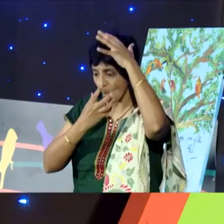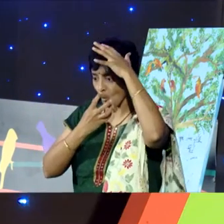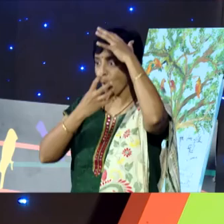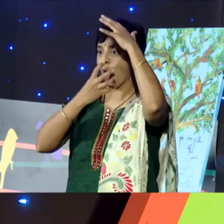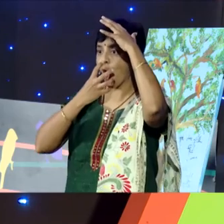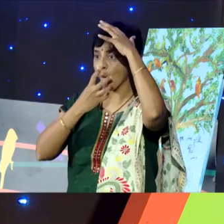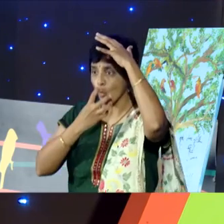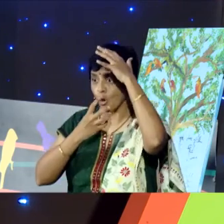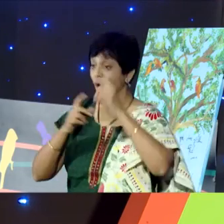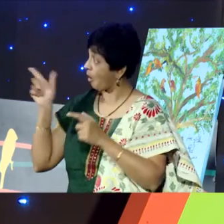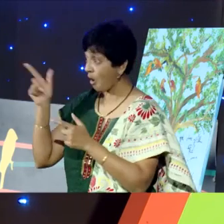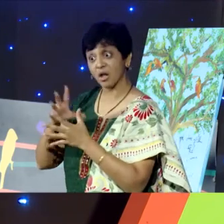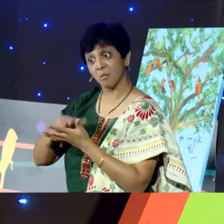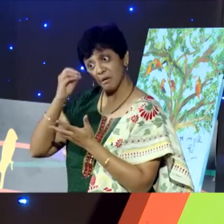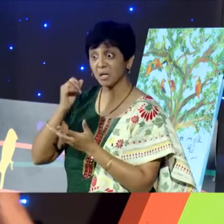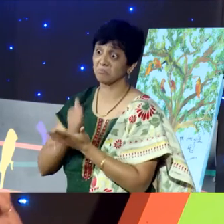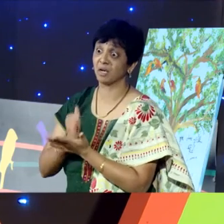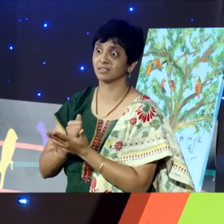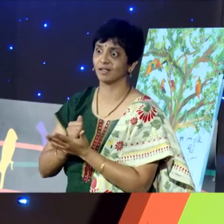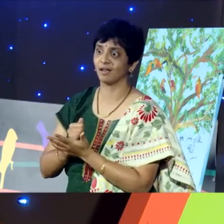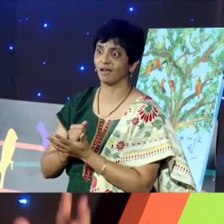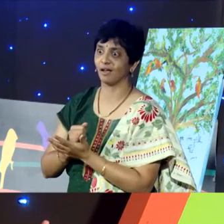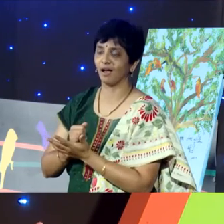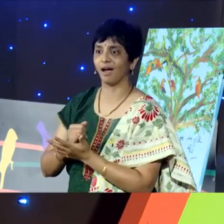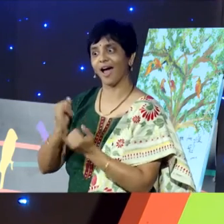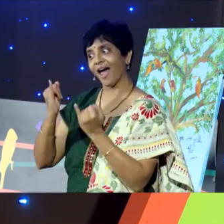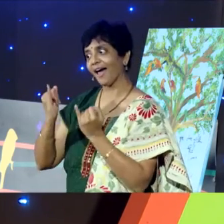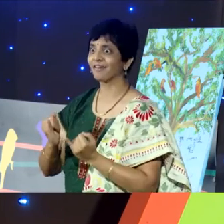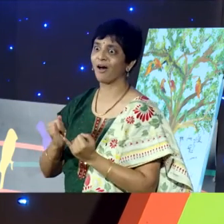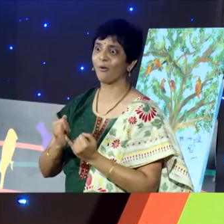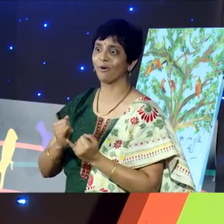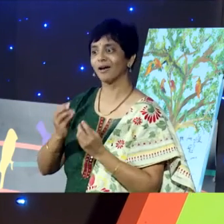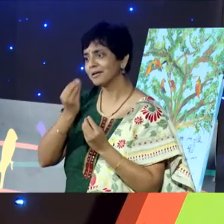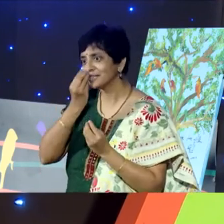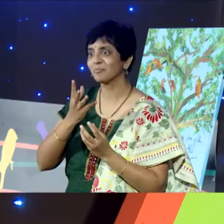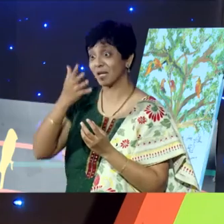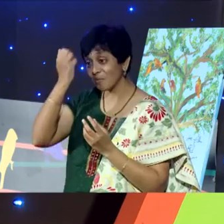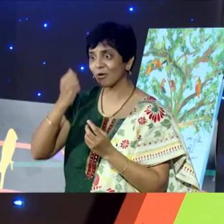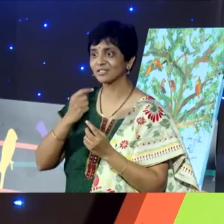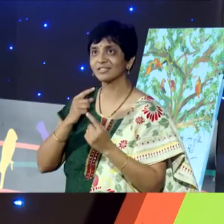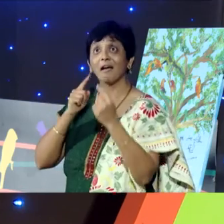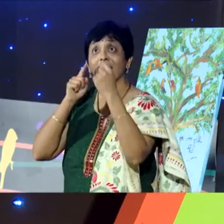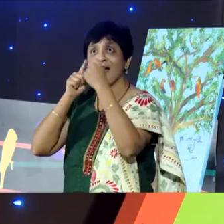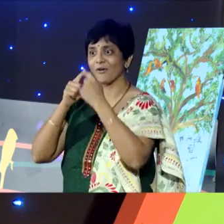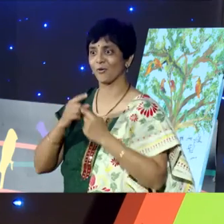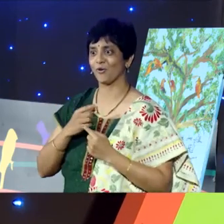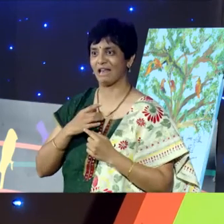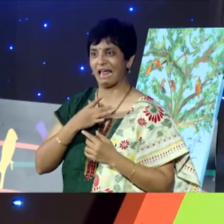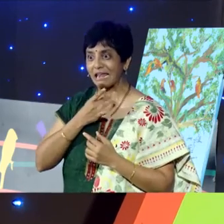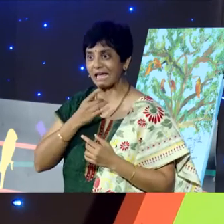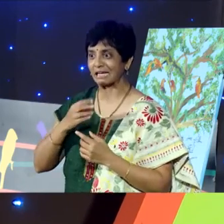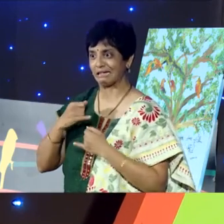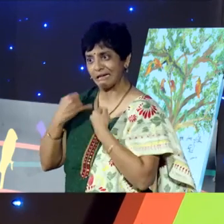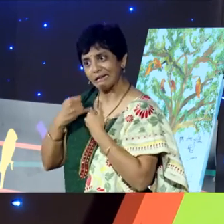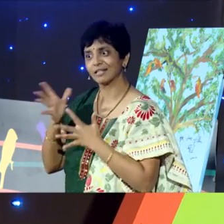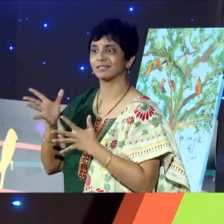theory. So suddenly, physics became easy for me because I was practicing